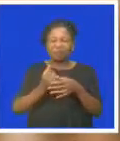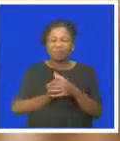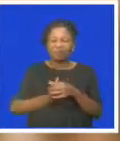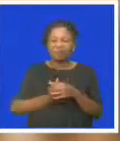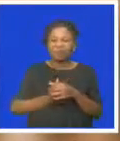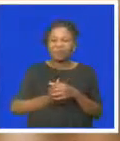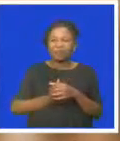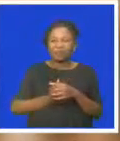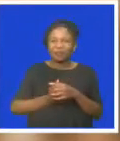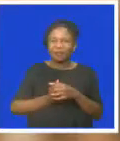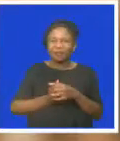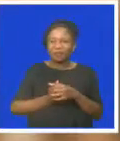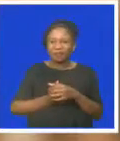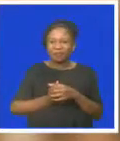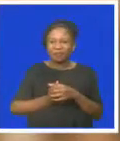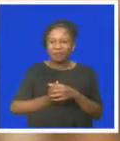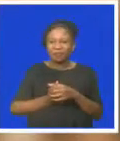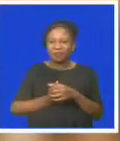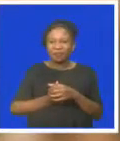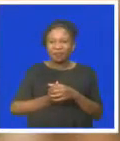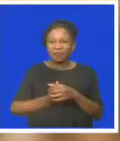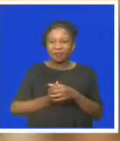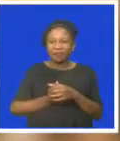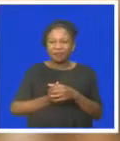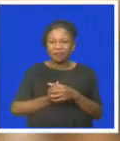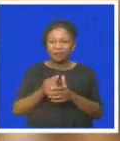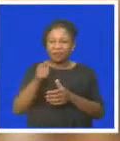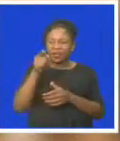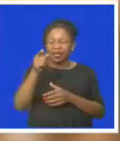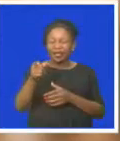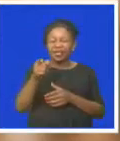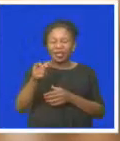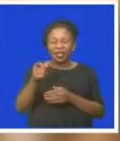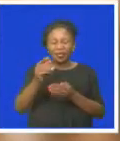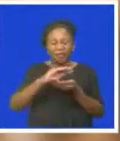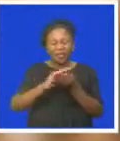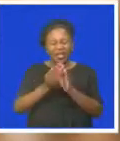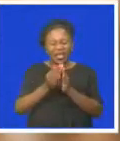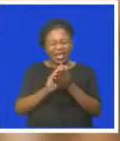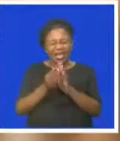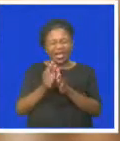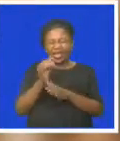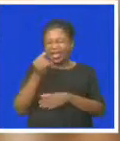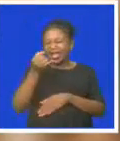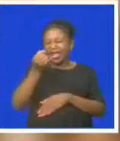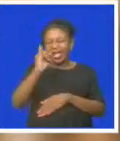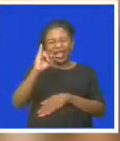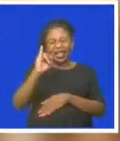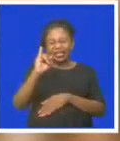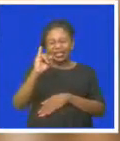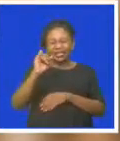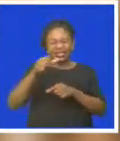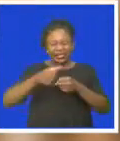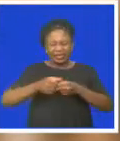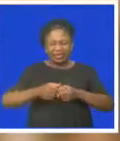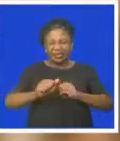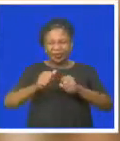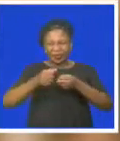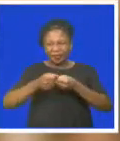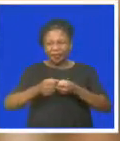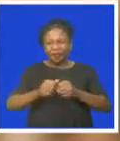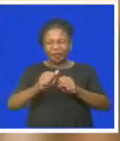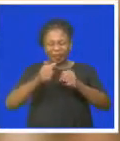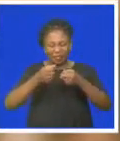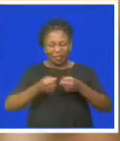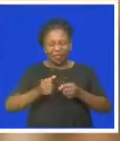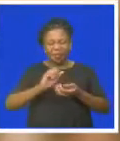the role of a baker? The baker gets up early to knead the dough and